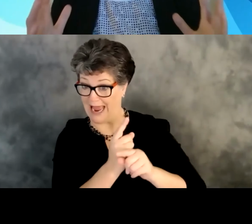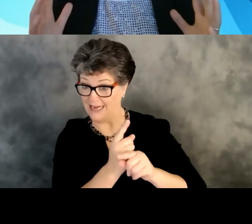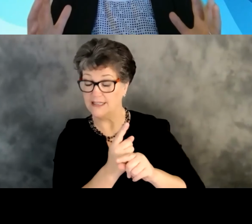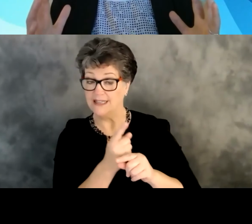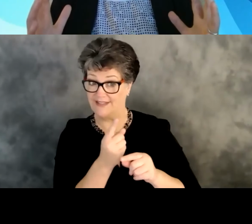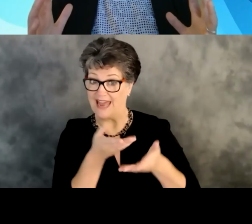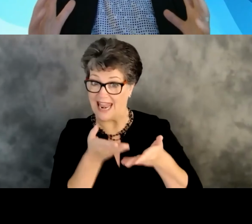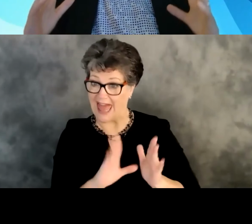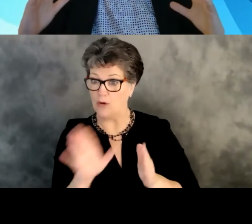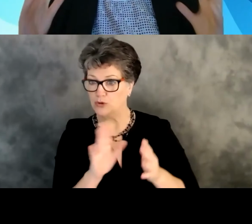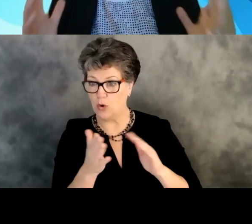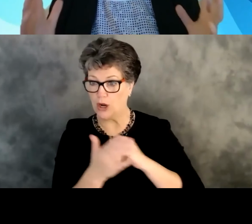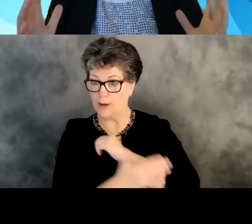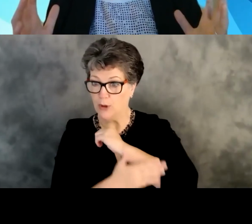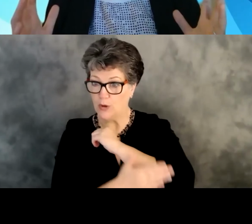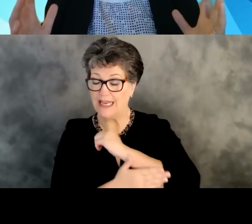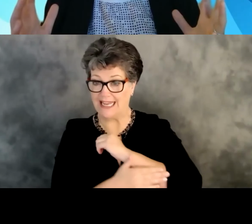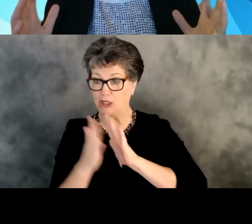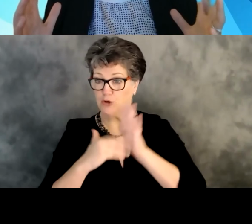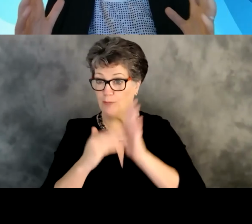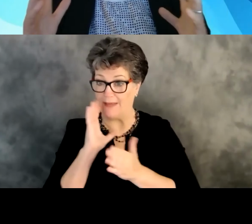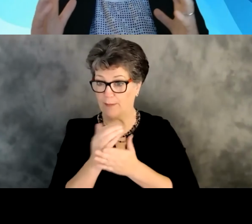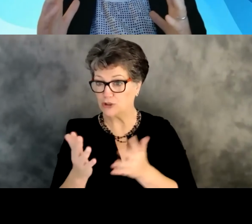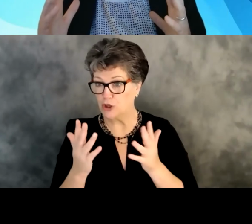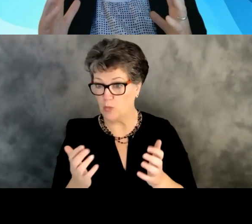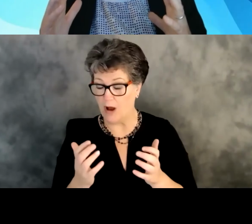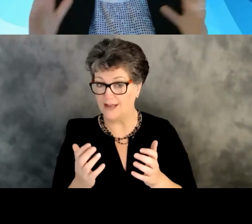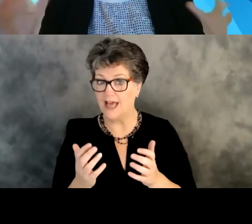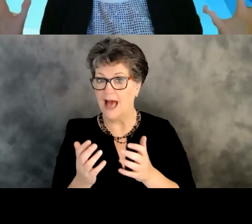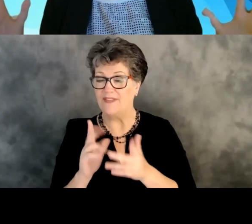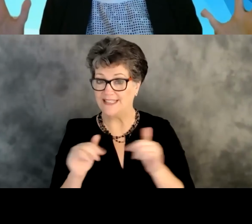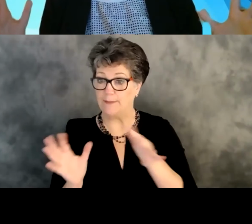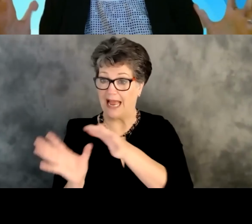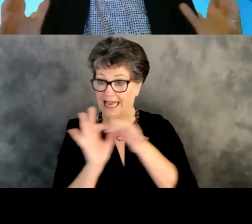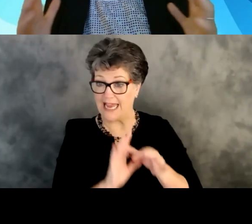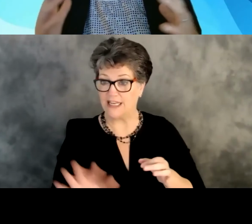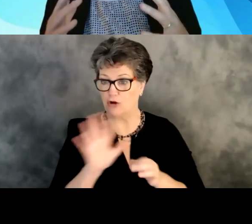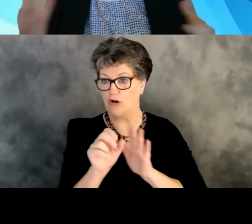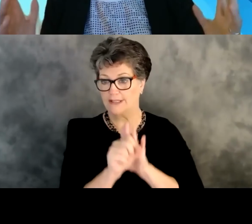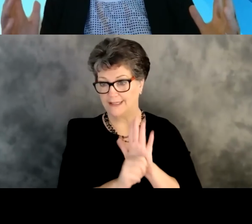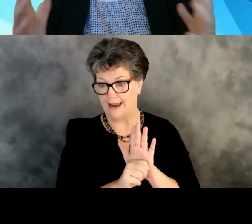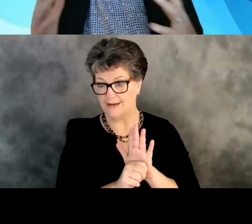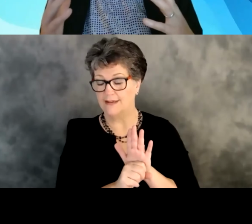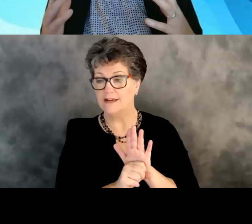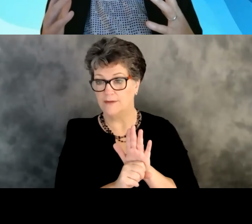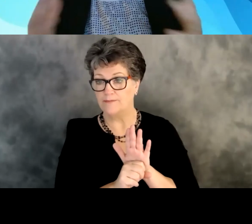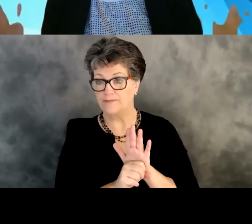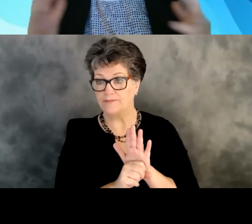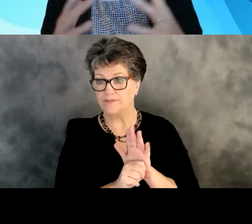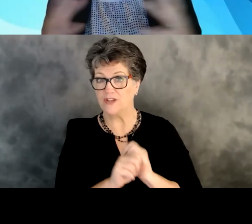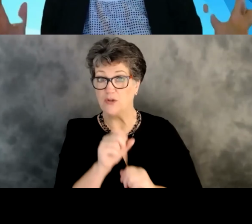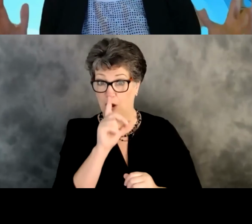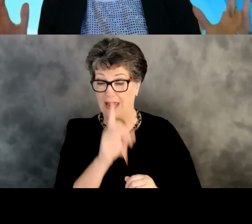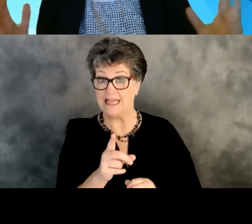allows your community to paint the picture you want to paint while connecting us across the state so that there is